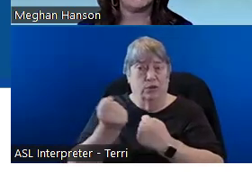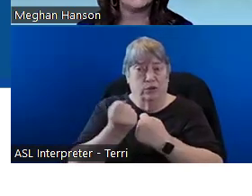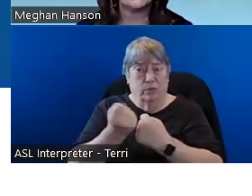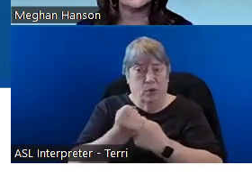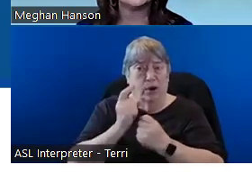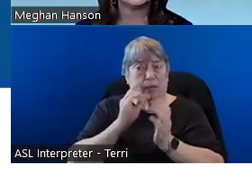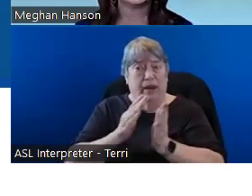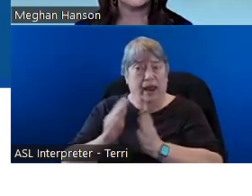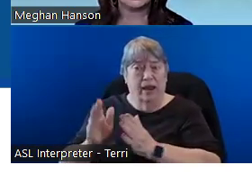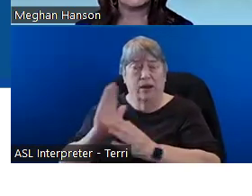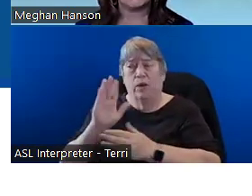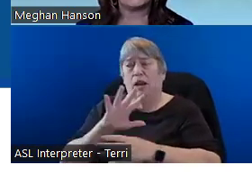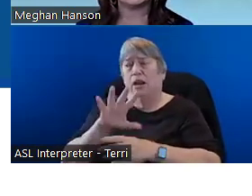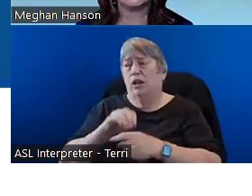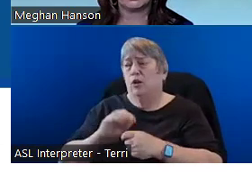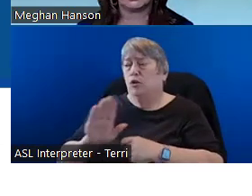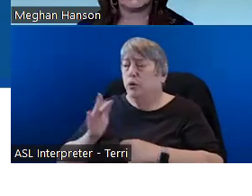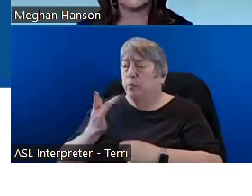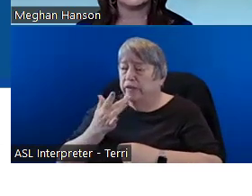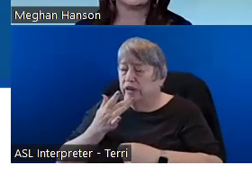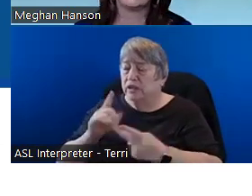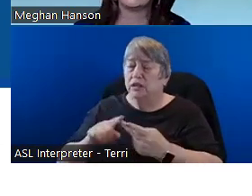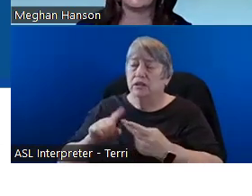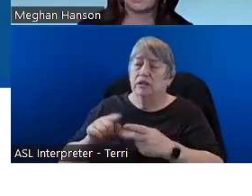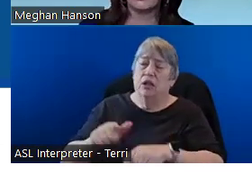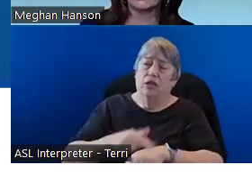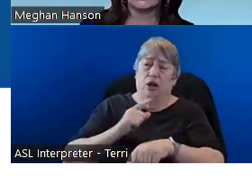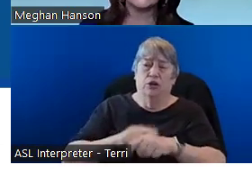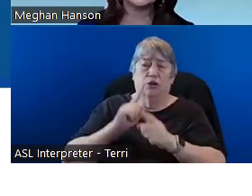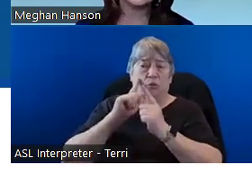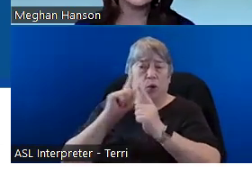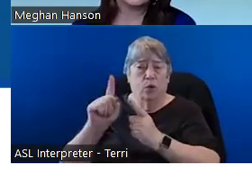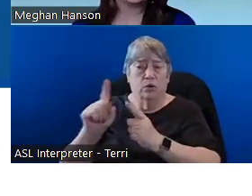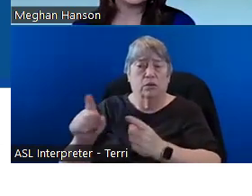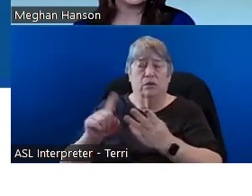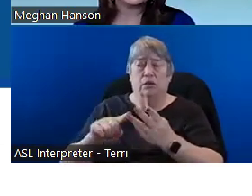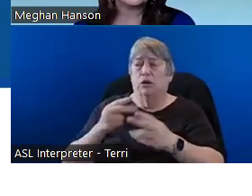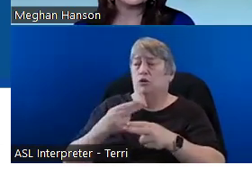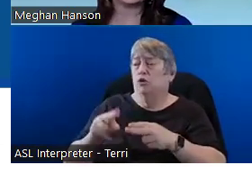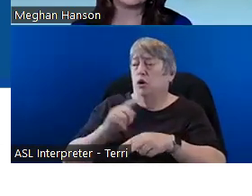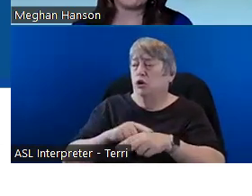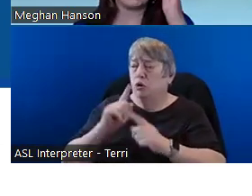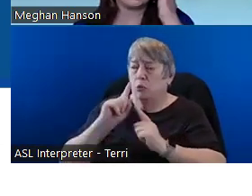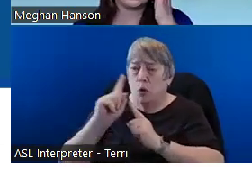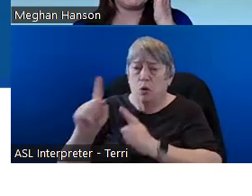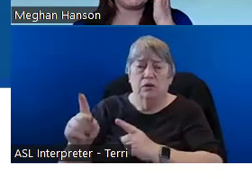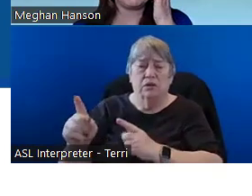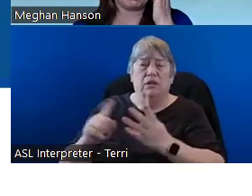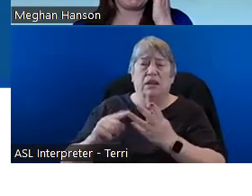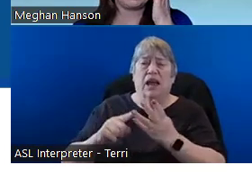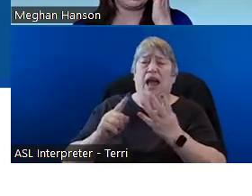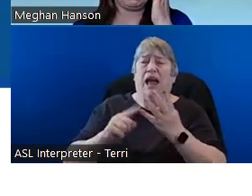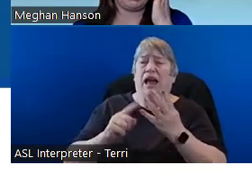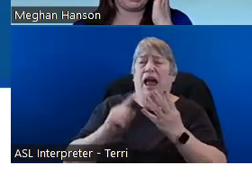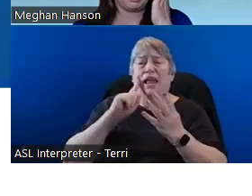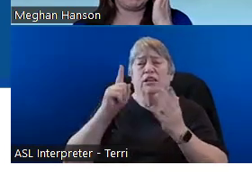which are the preferences, the long-term goals, the short-term goals, the strategies around those goals, which is like a lot of job coaching types of